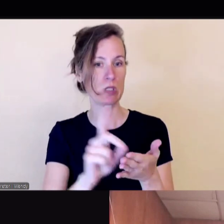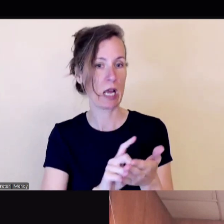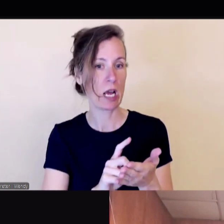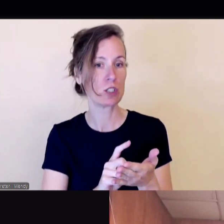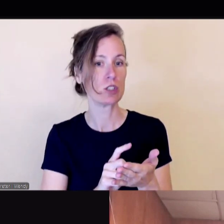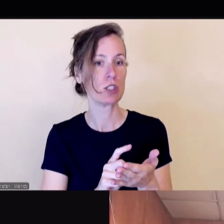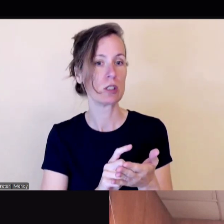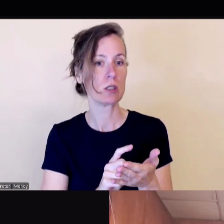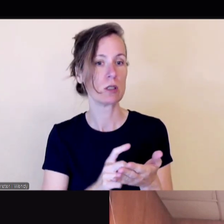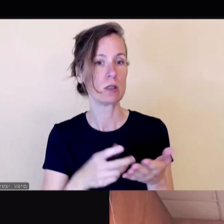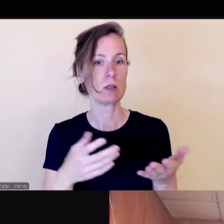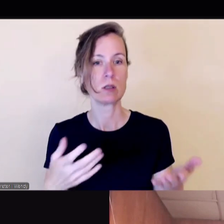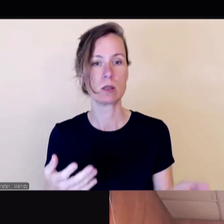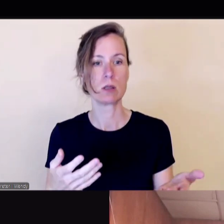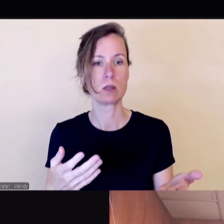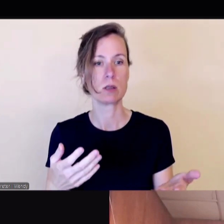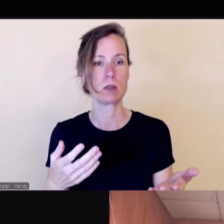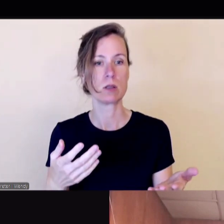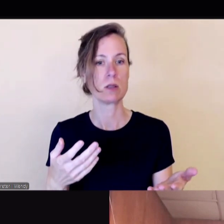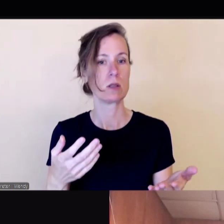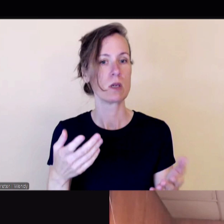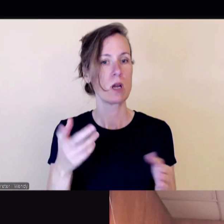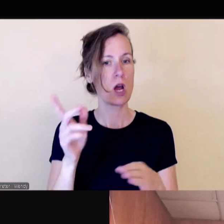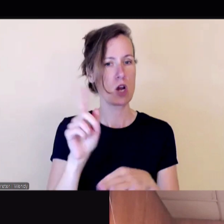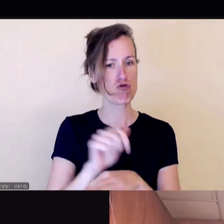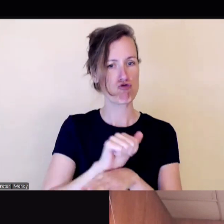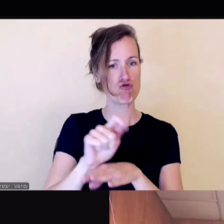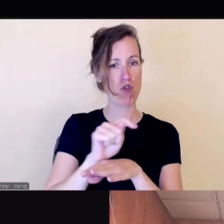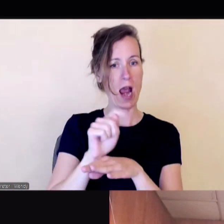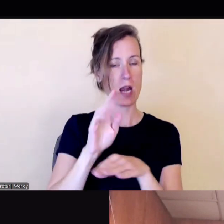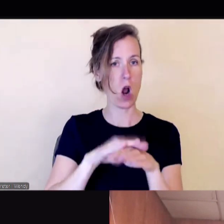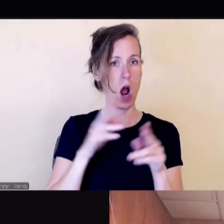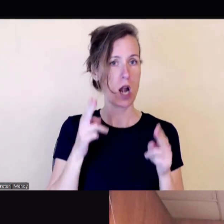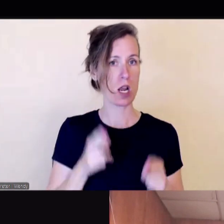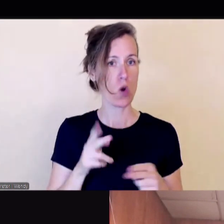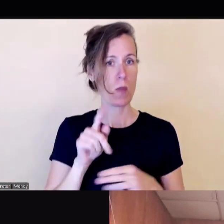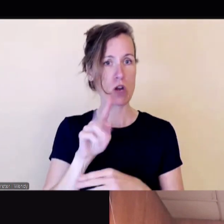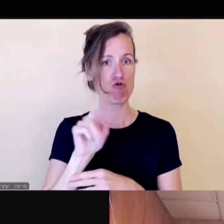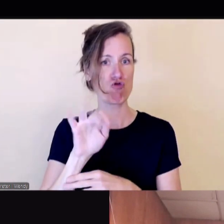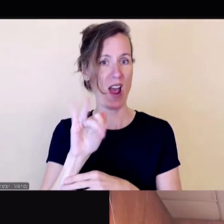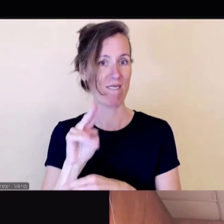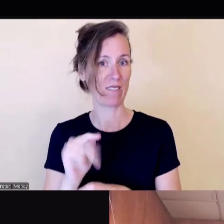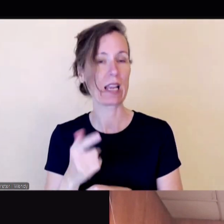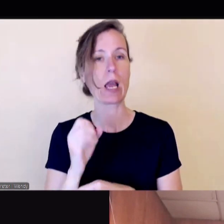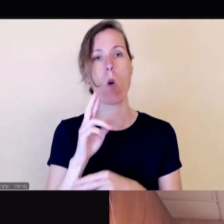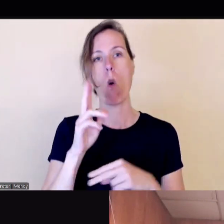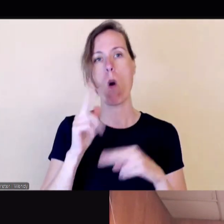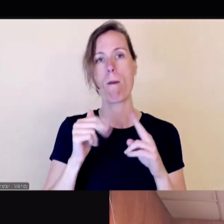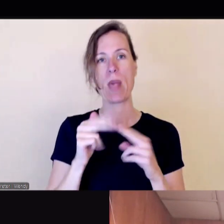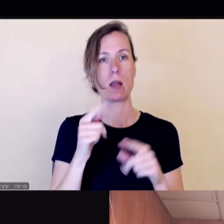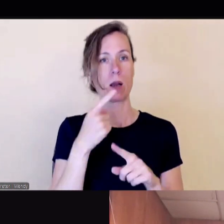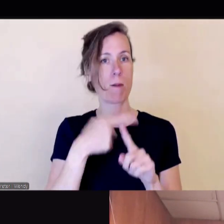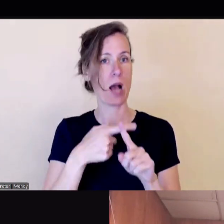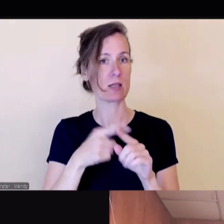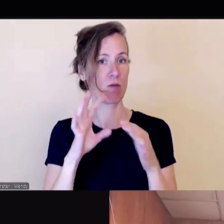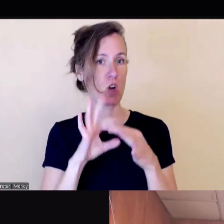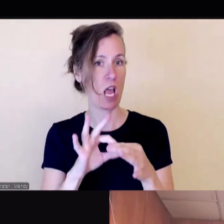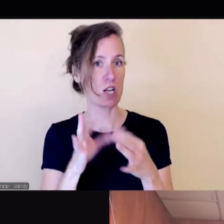multicultural things or building positive relationships, I welcome people to call us for sure. Great. Thank you.